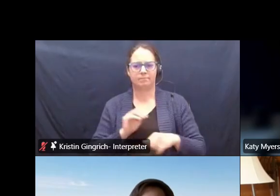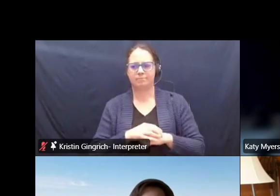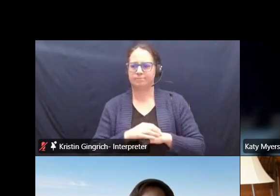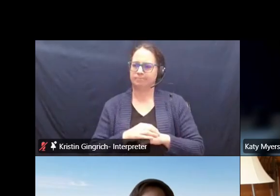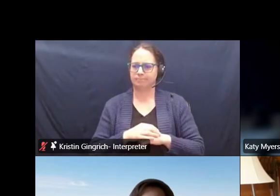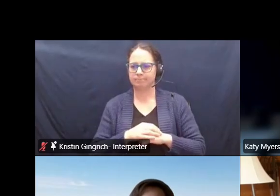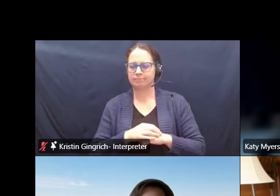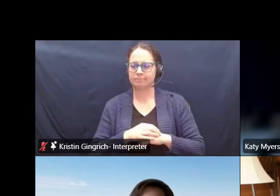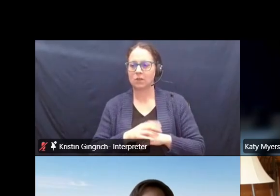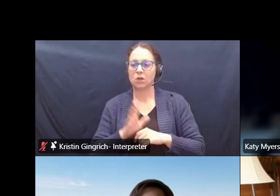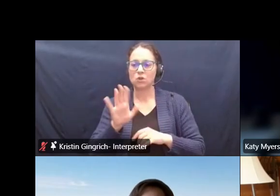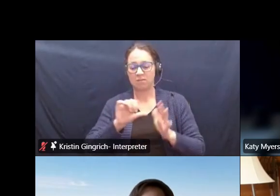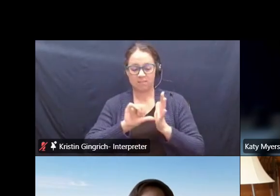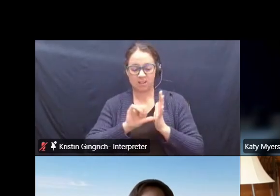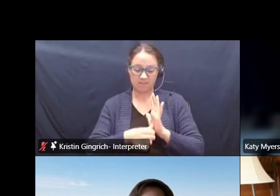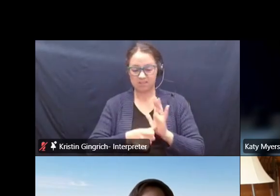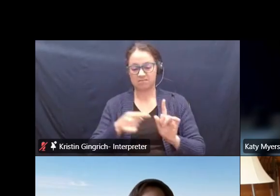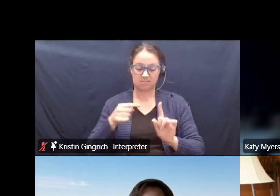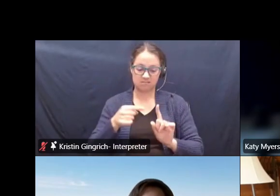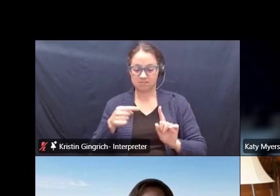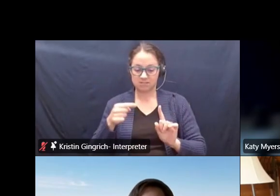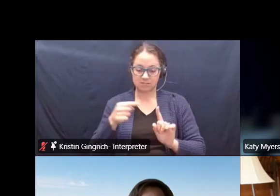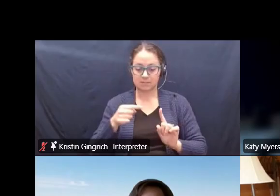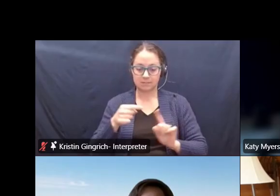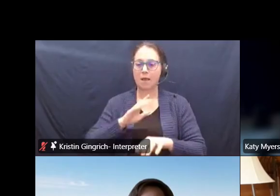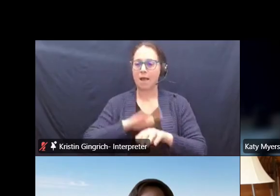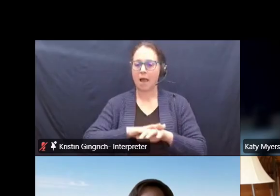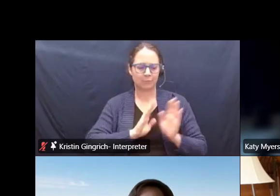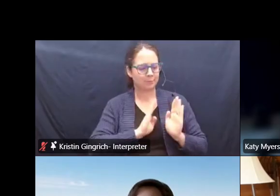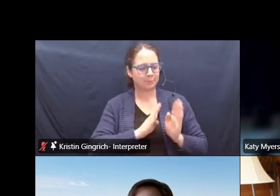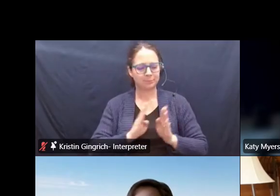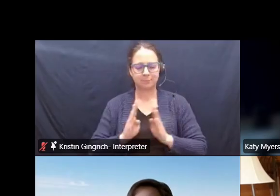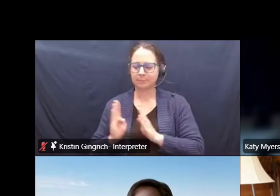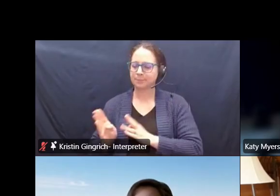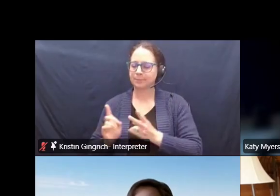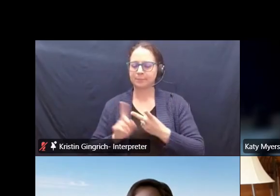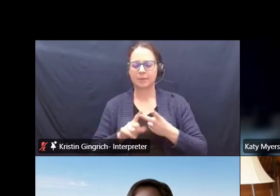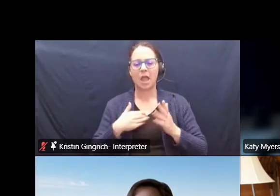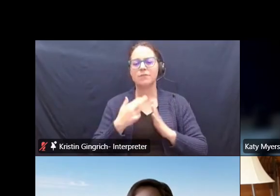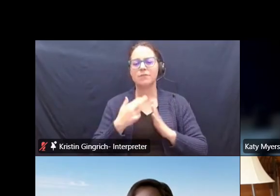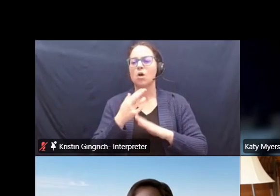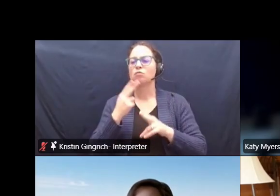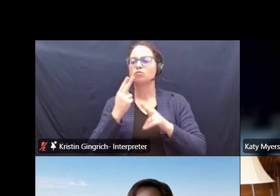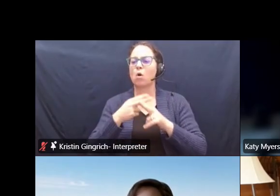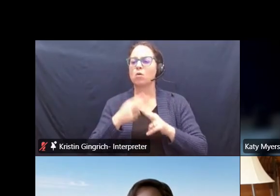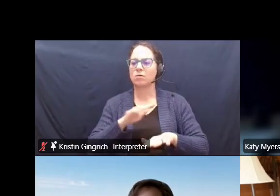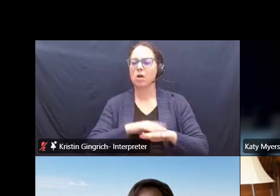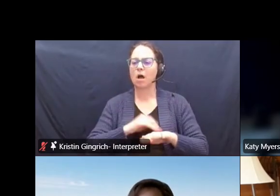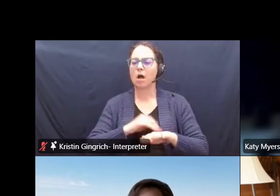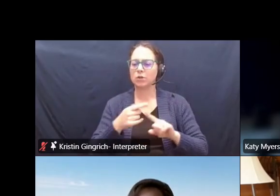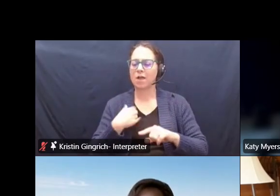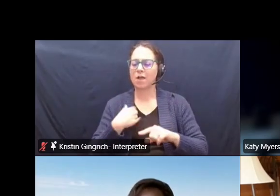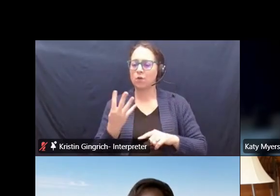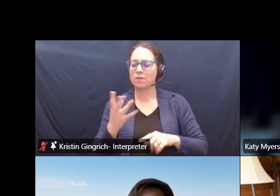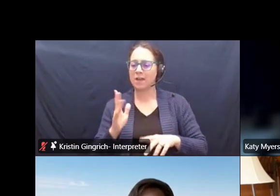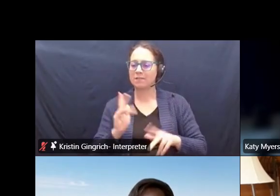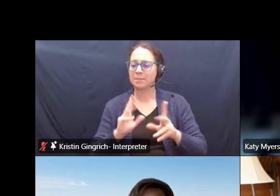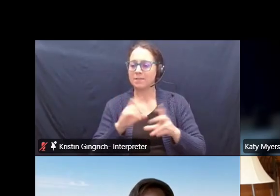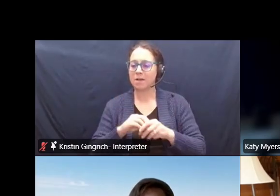Your emphasis on order, on having roll calls when you have 4 or 5 people